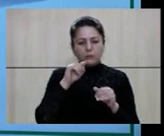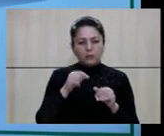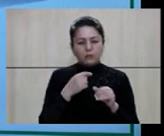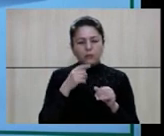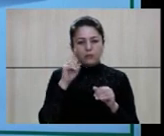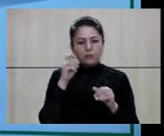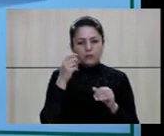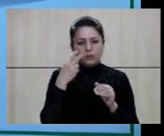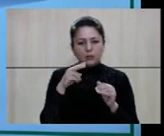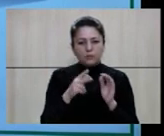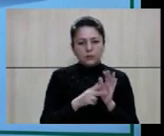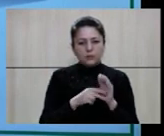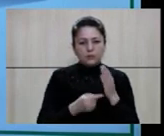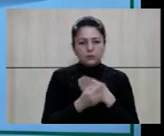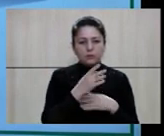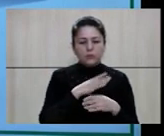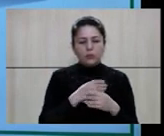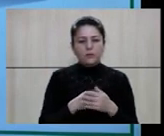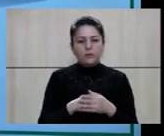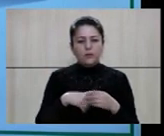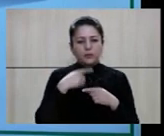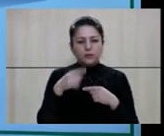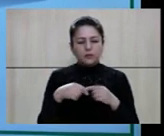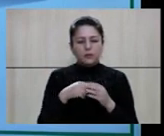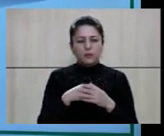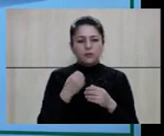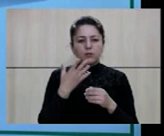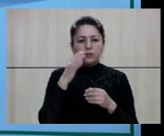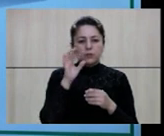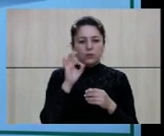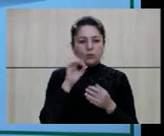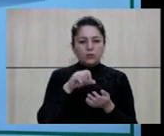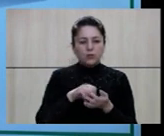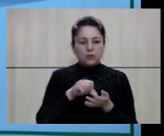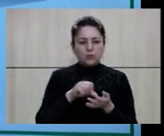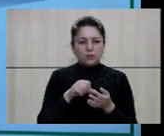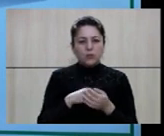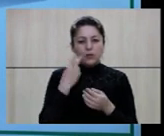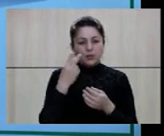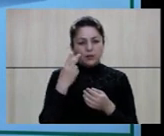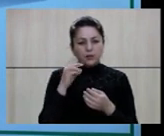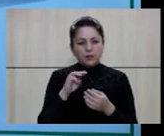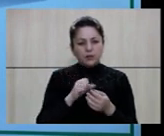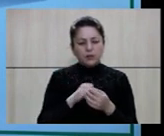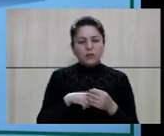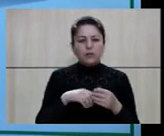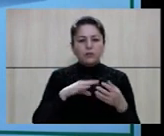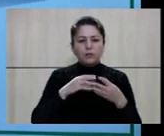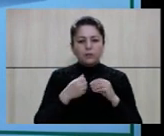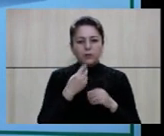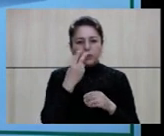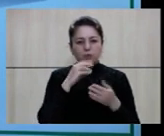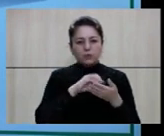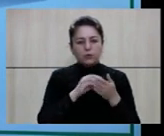1,128 hosil bo'ladi. Keyingisida nechta nol qatnashyapti? 2 ta. Demak, biz 2